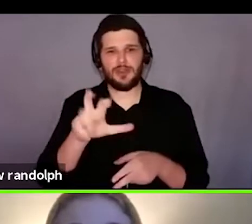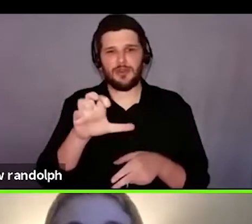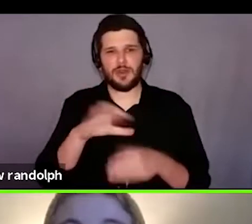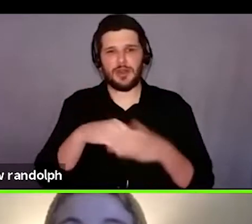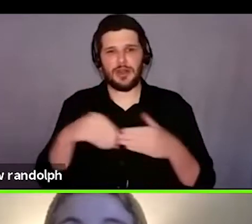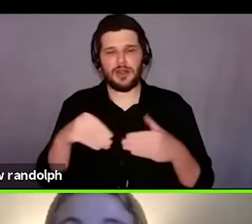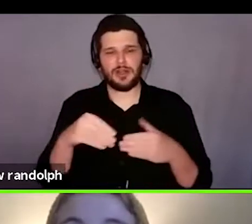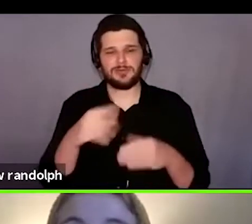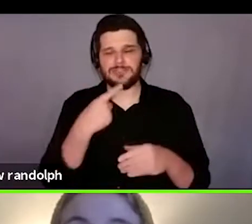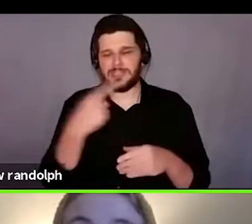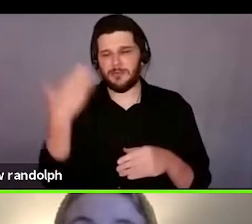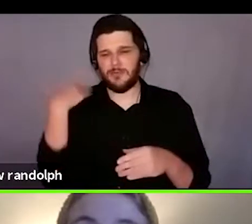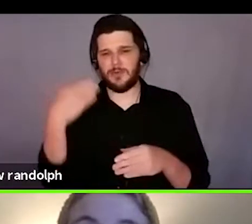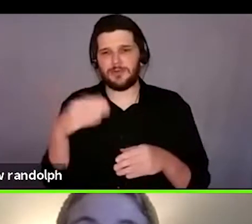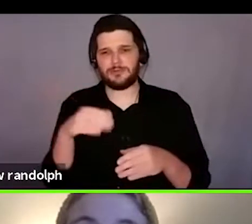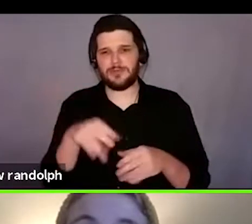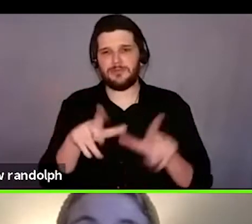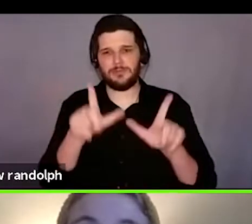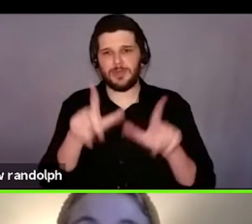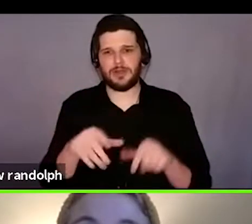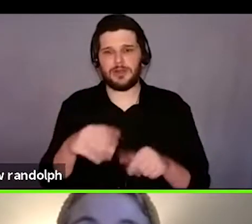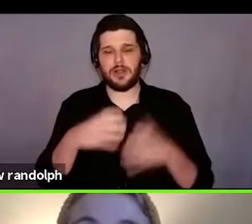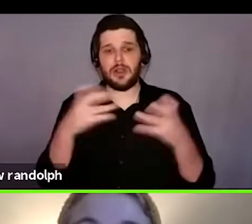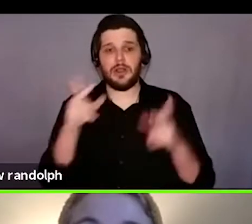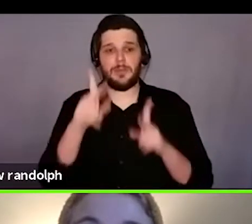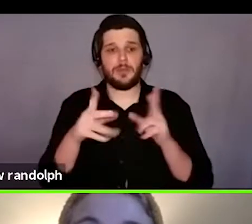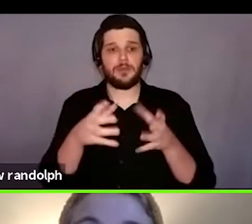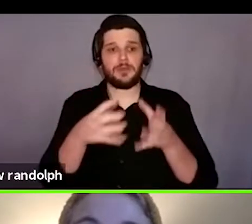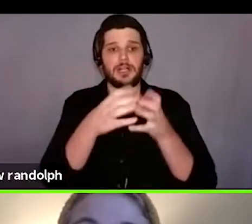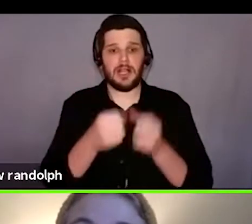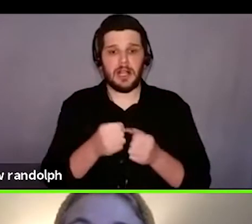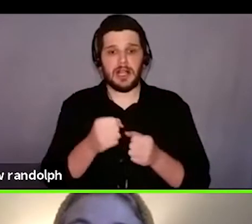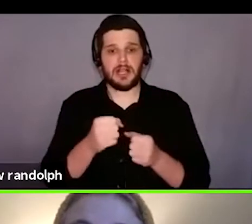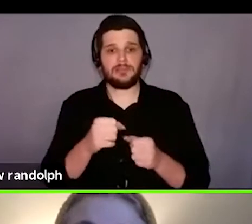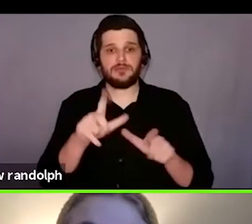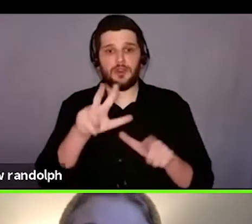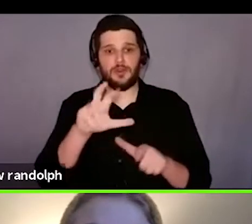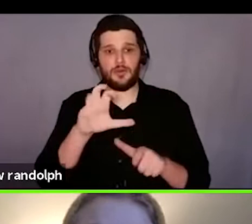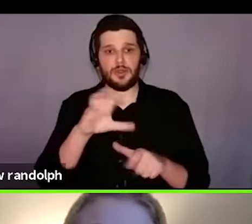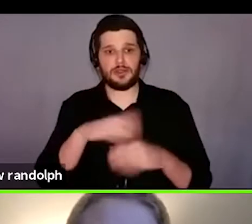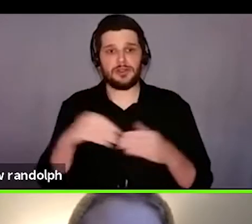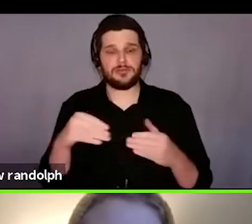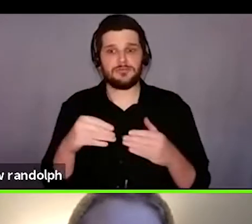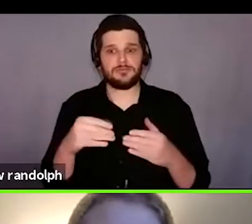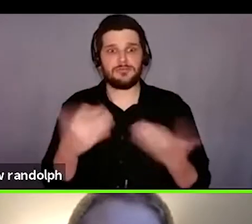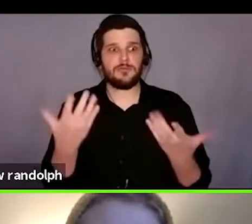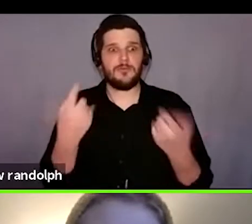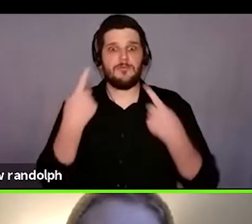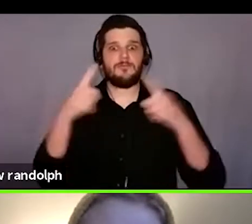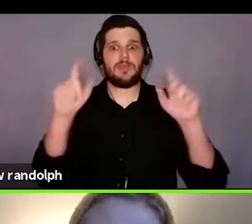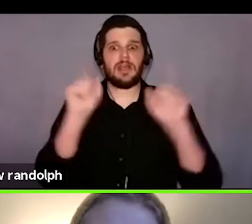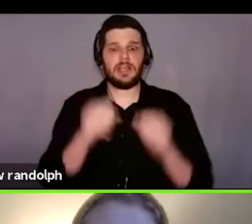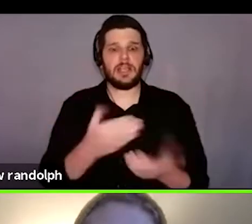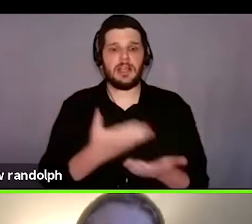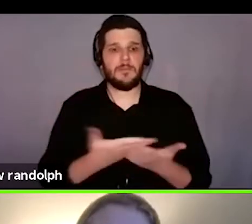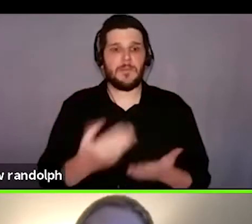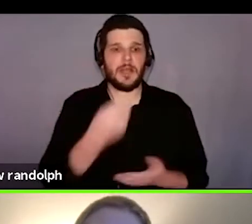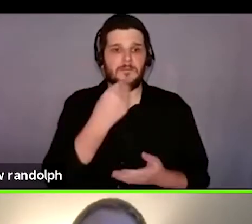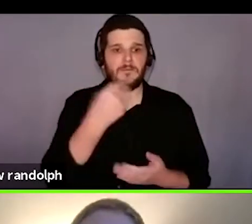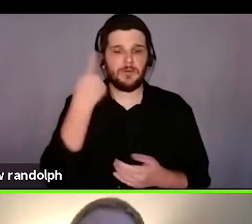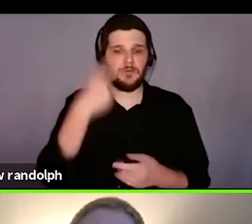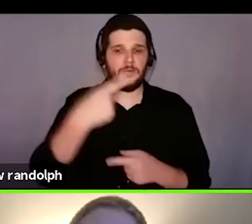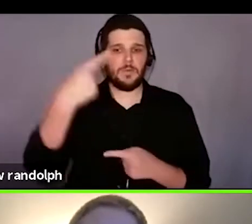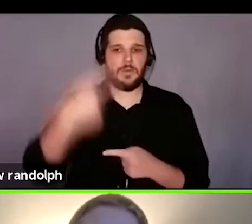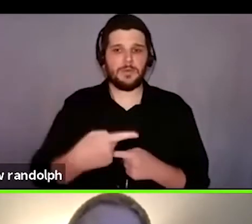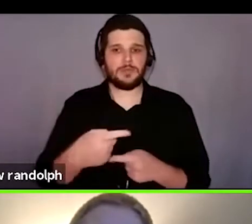said earlier in the broadcast, a lot of people, when we received that supplement, were suddenly able to buy food for the whole month on top